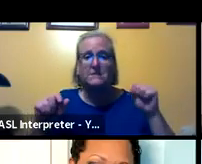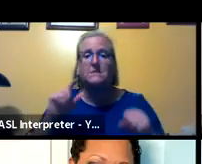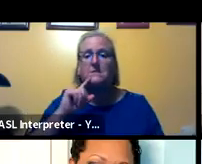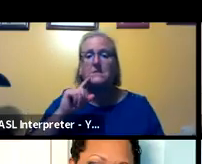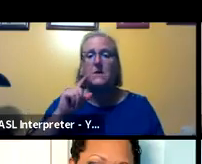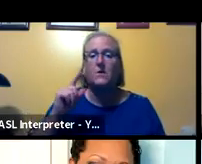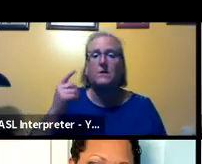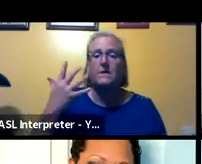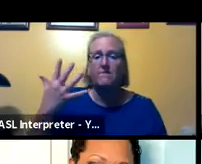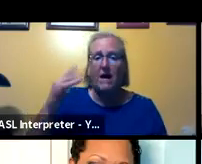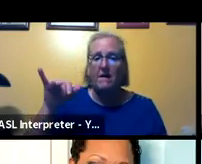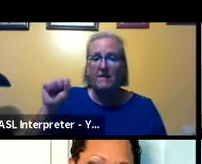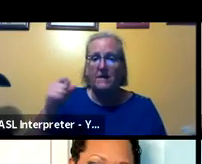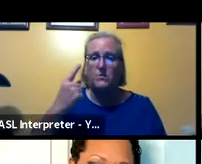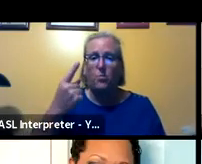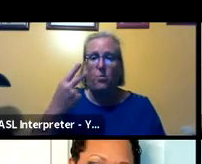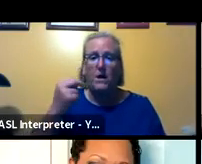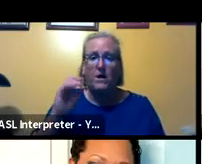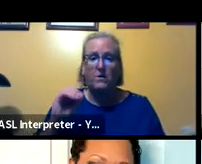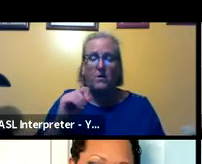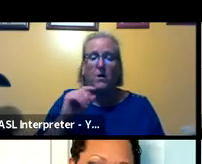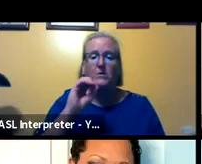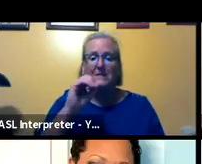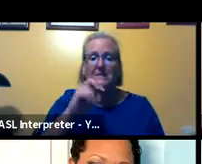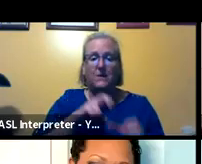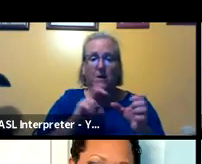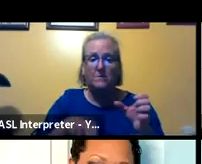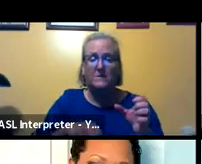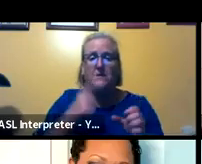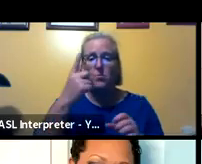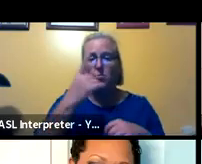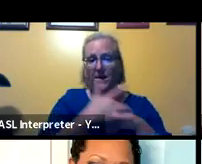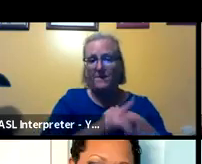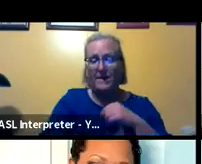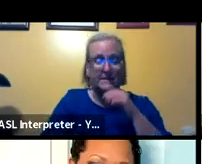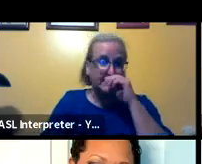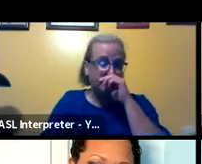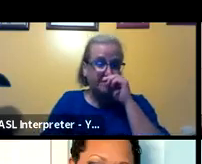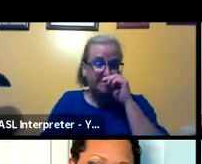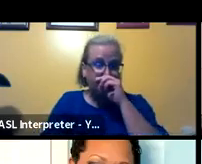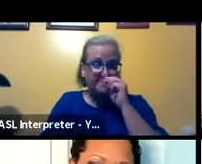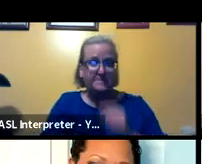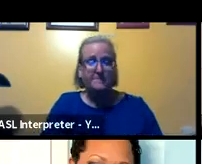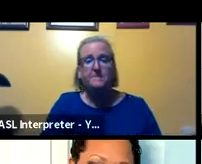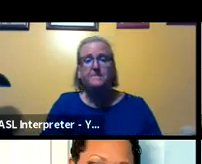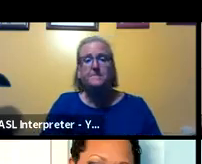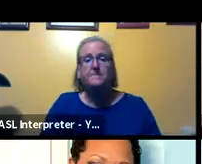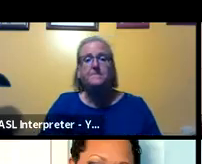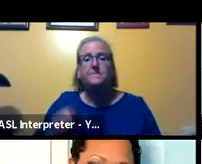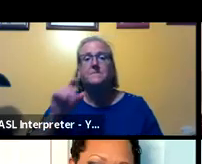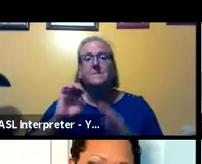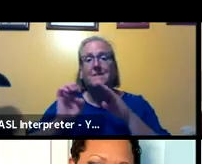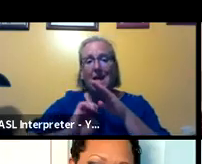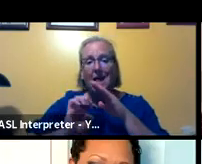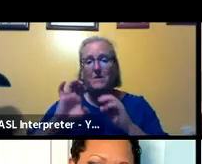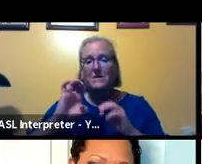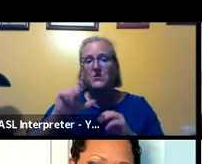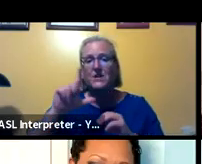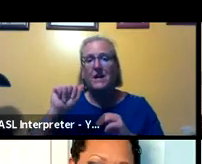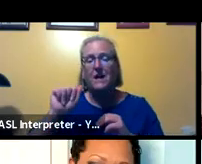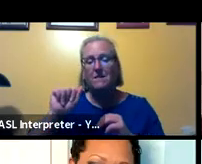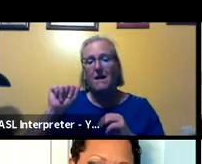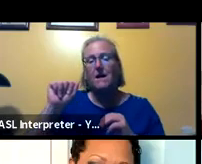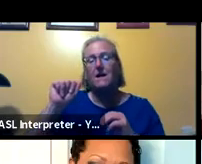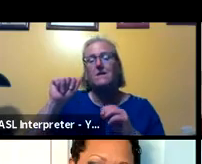motion carries 5 yes, 1 no, 0 abstentions, and 1 vacancy. Next up is the elementary ELA curriculum